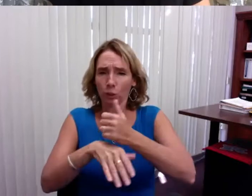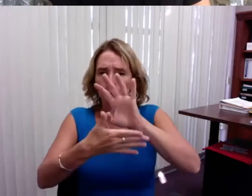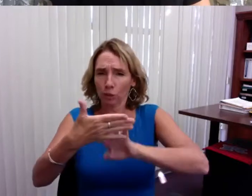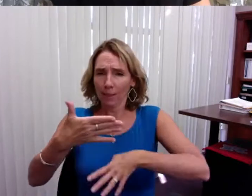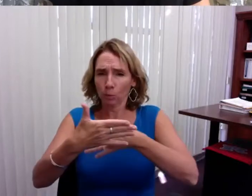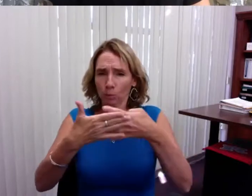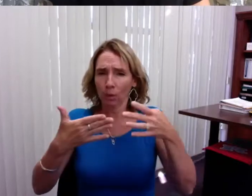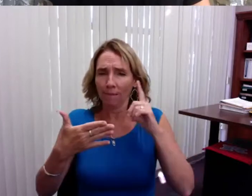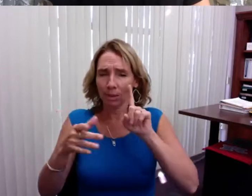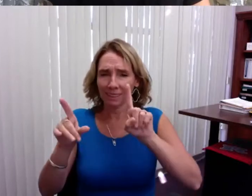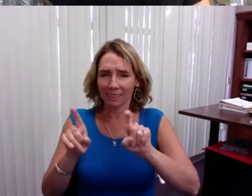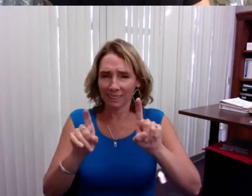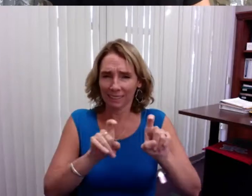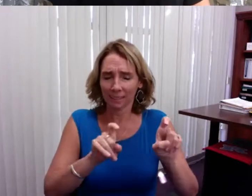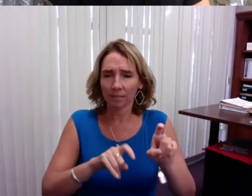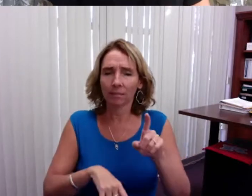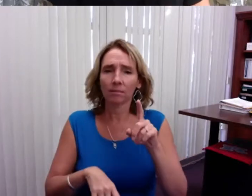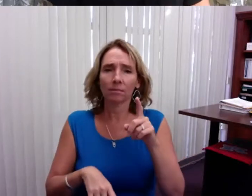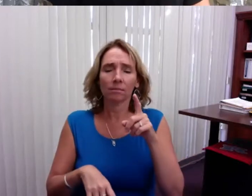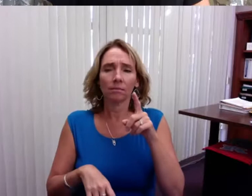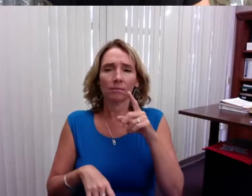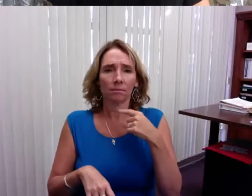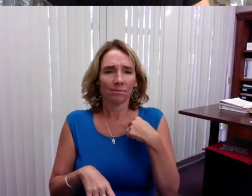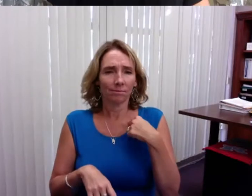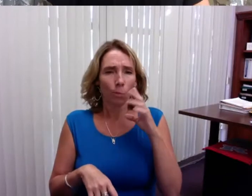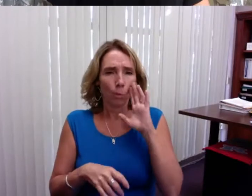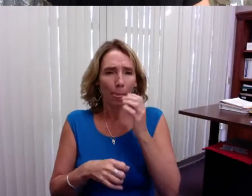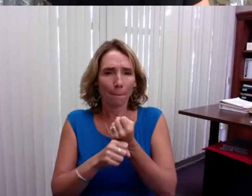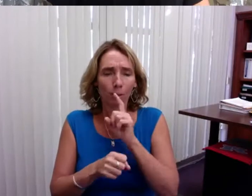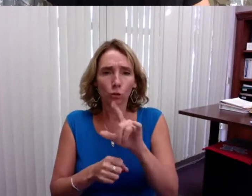yes, we do have a schedule for the testing.